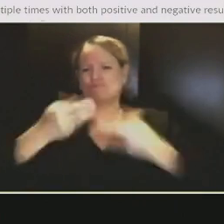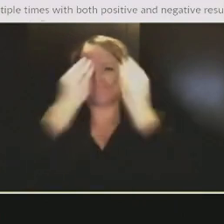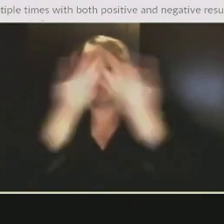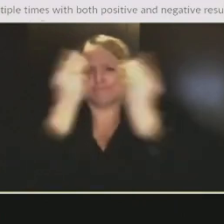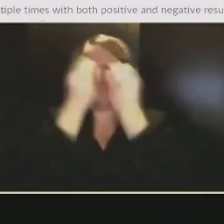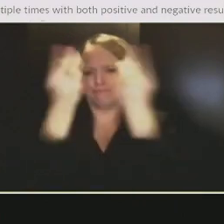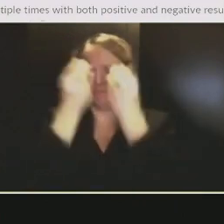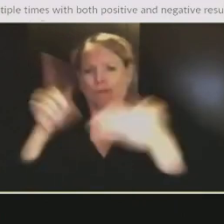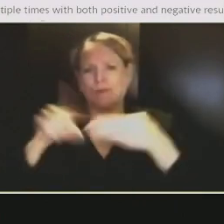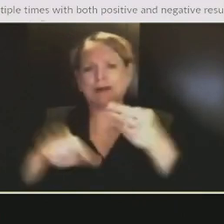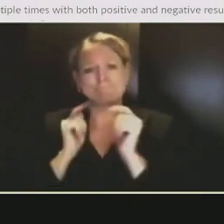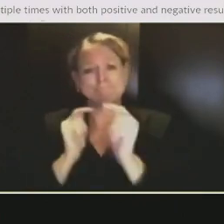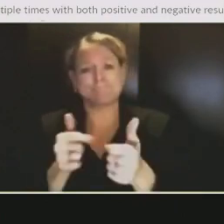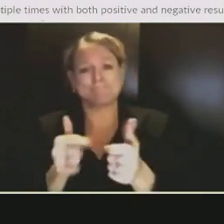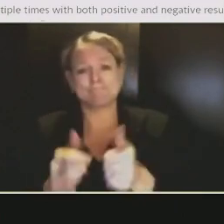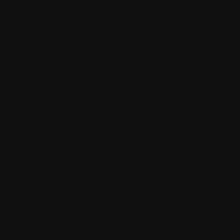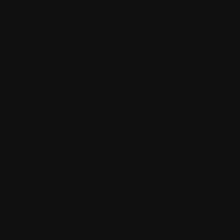at this point.